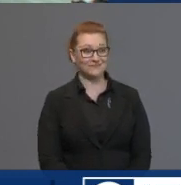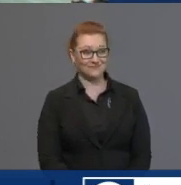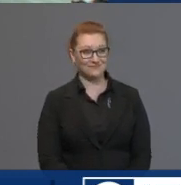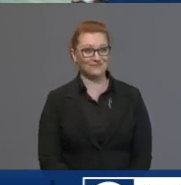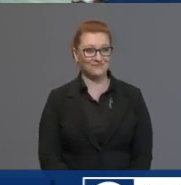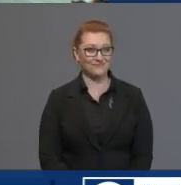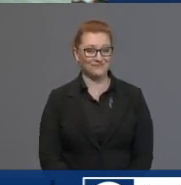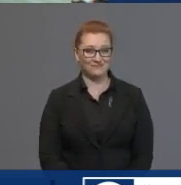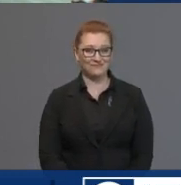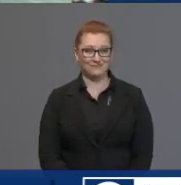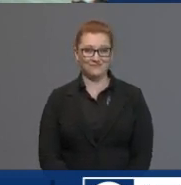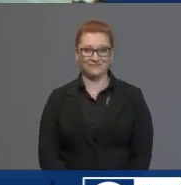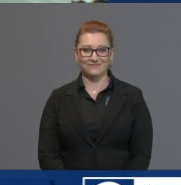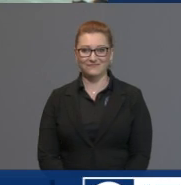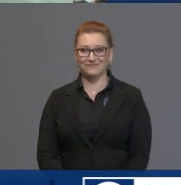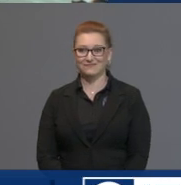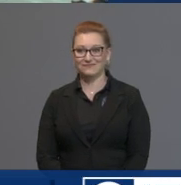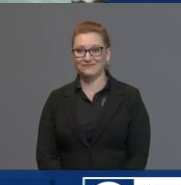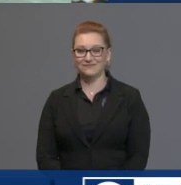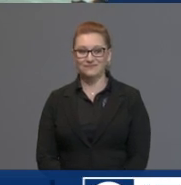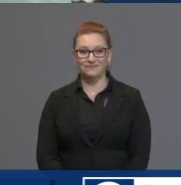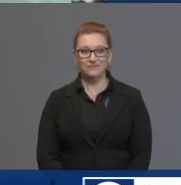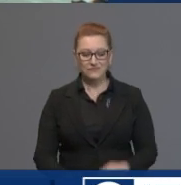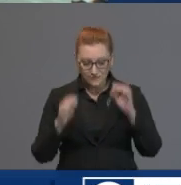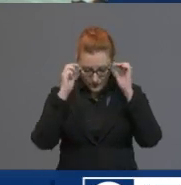I lost one.